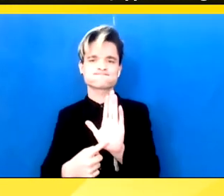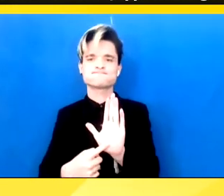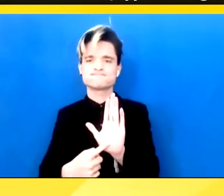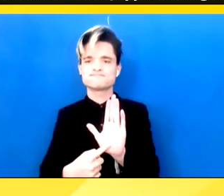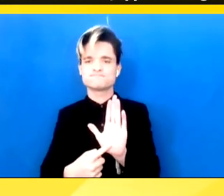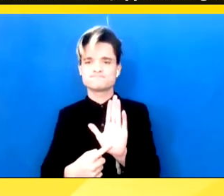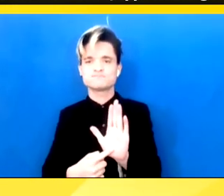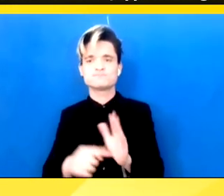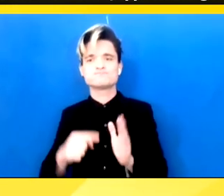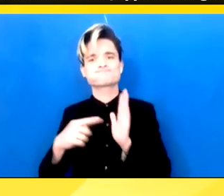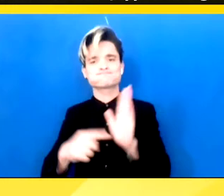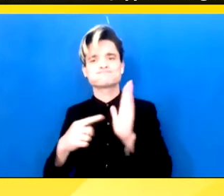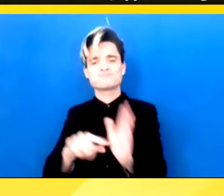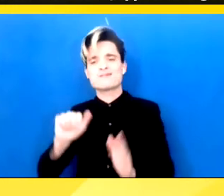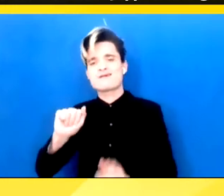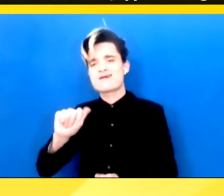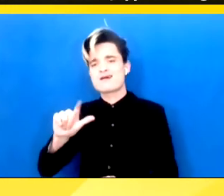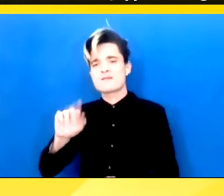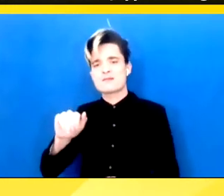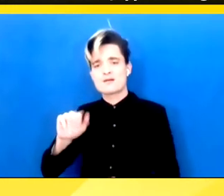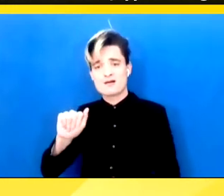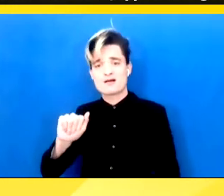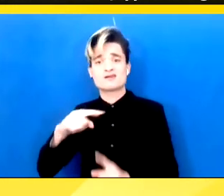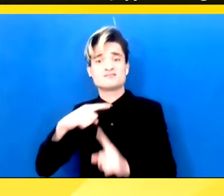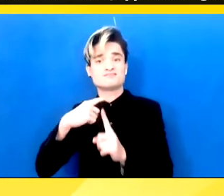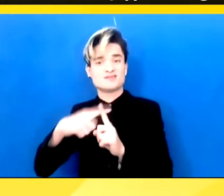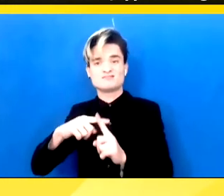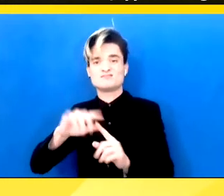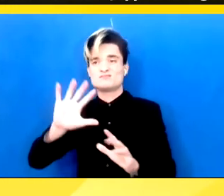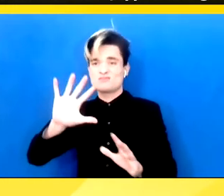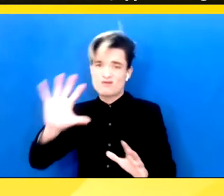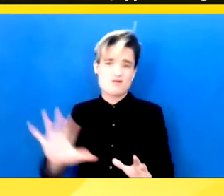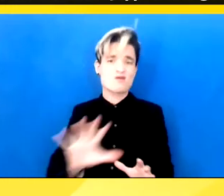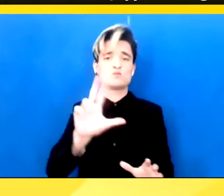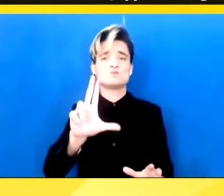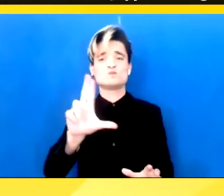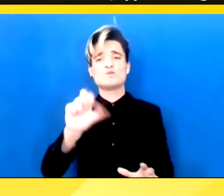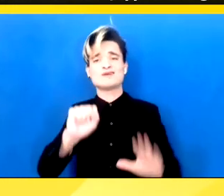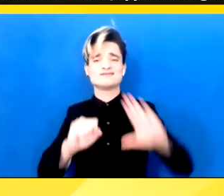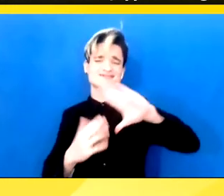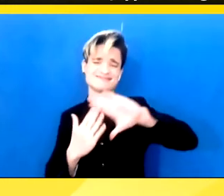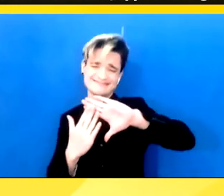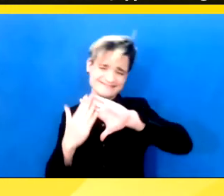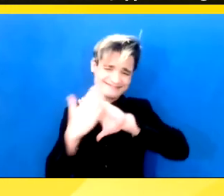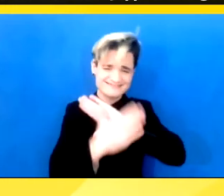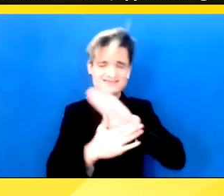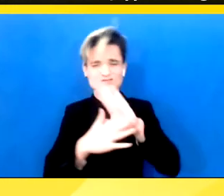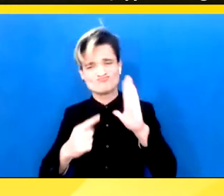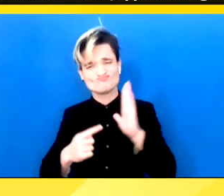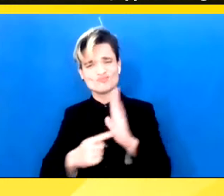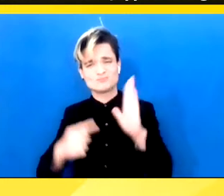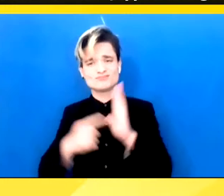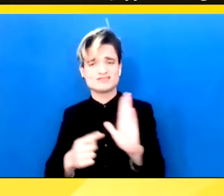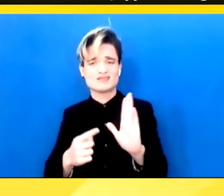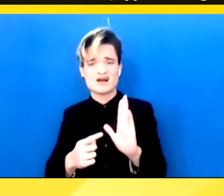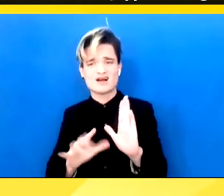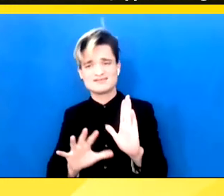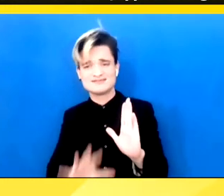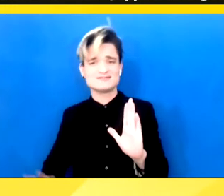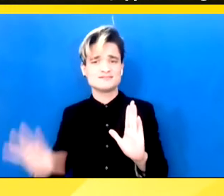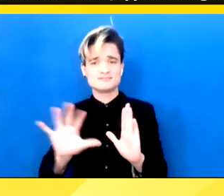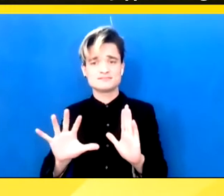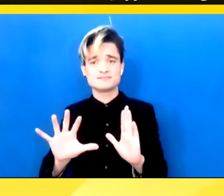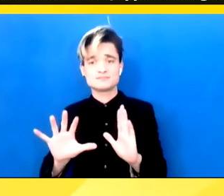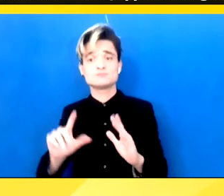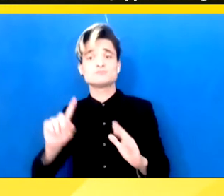indeed are fighting this fight that really is all of our fight. So the first person I want to introduce